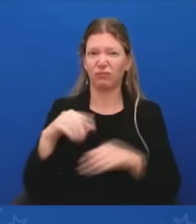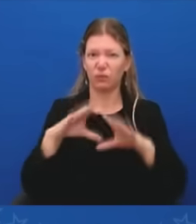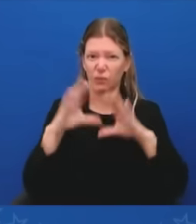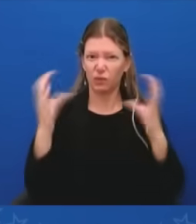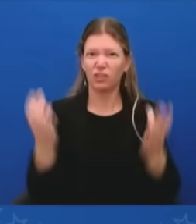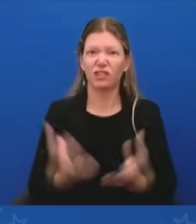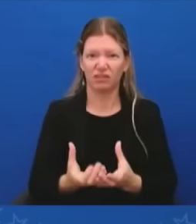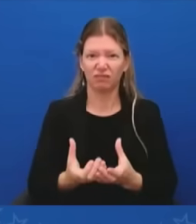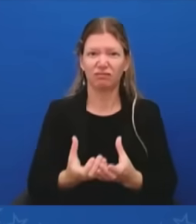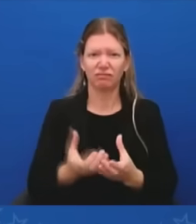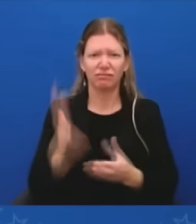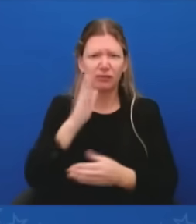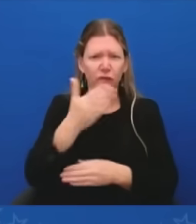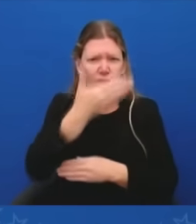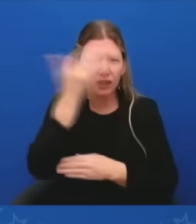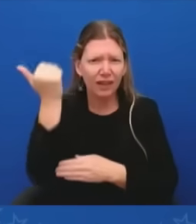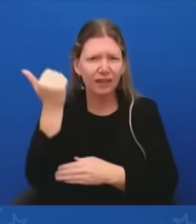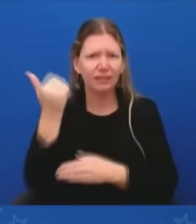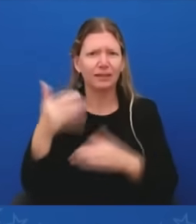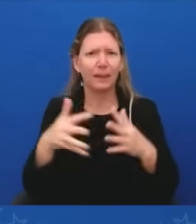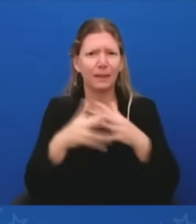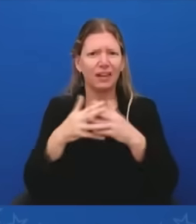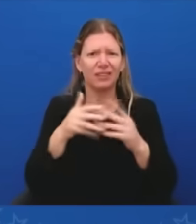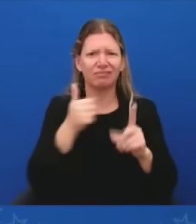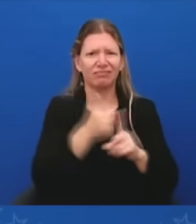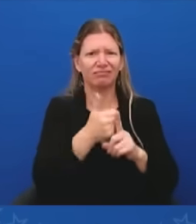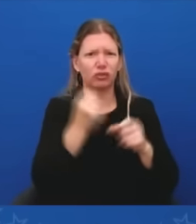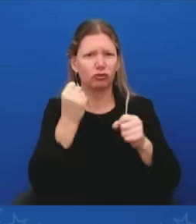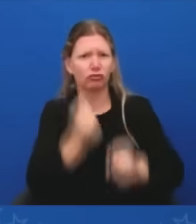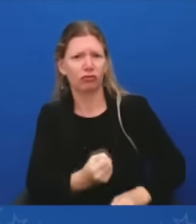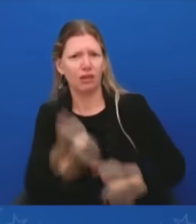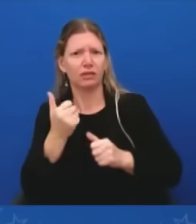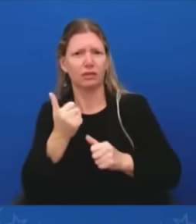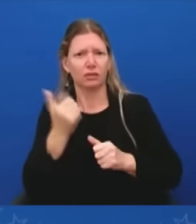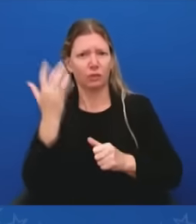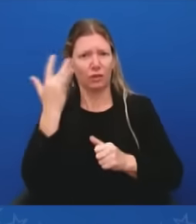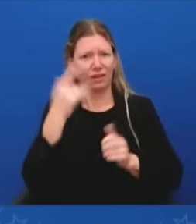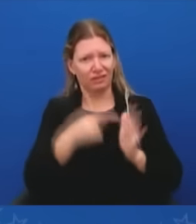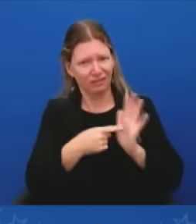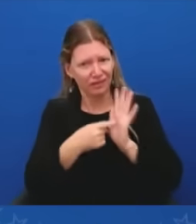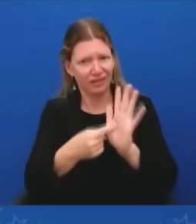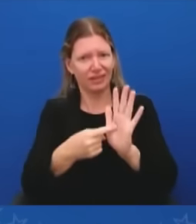by the power of our example. You can clap for that.